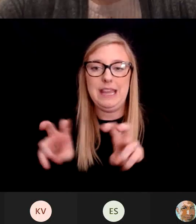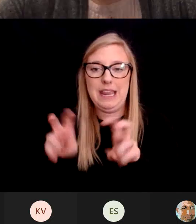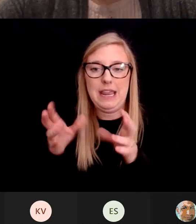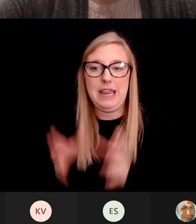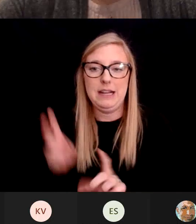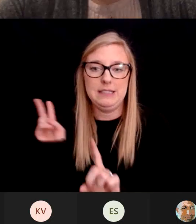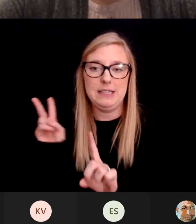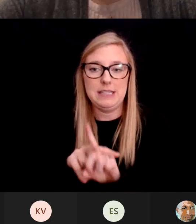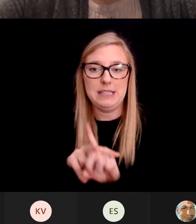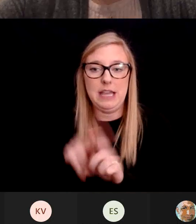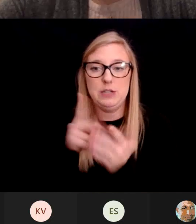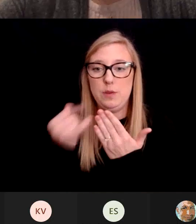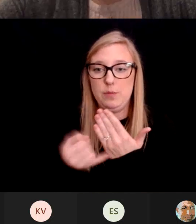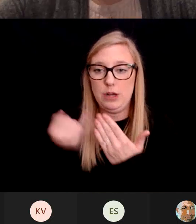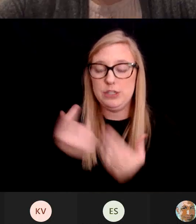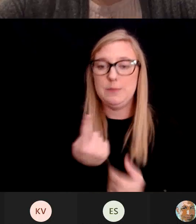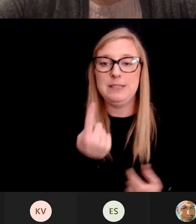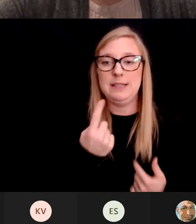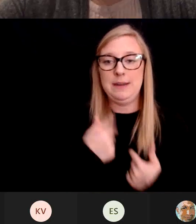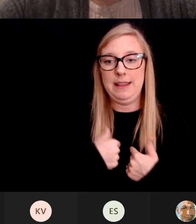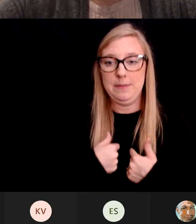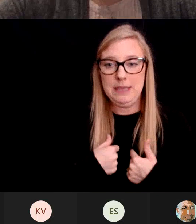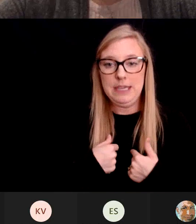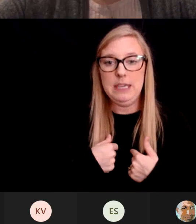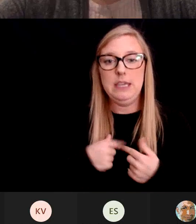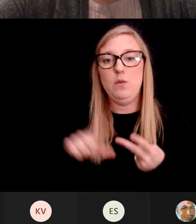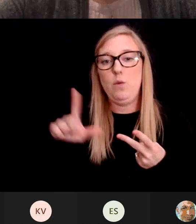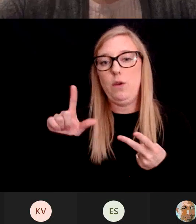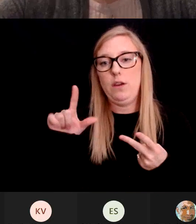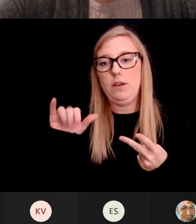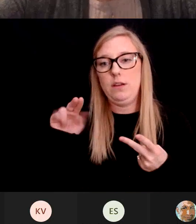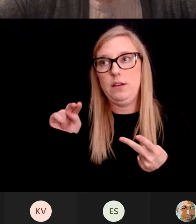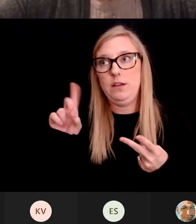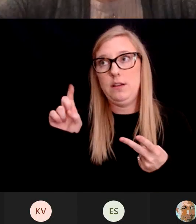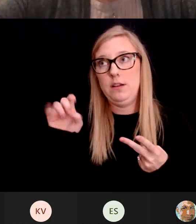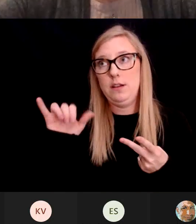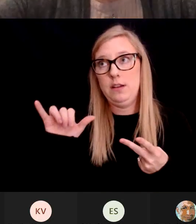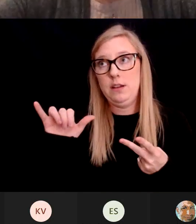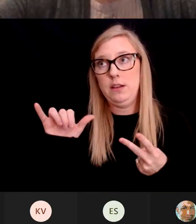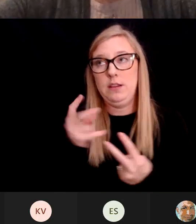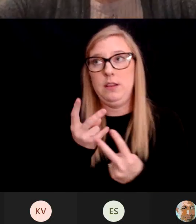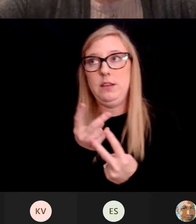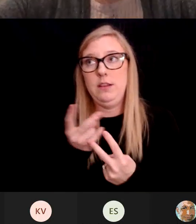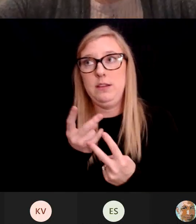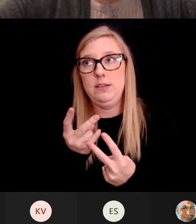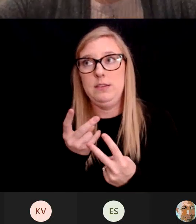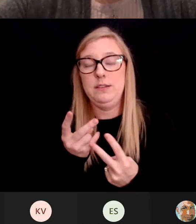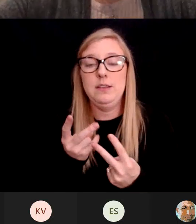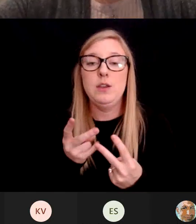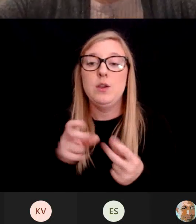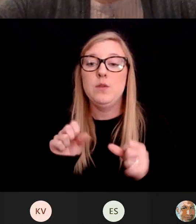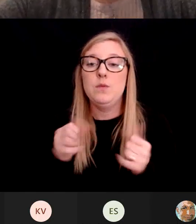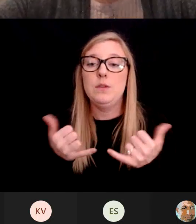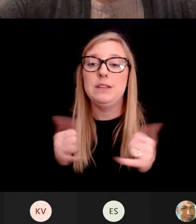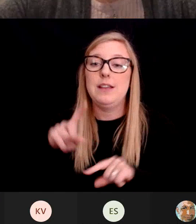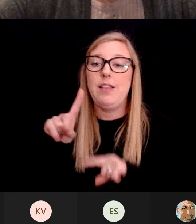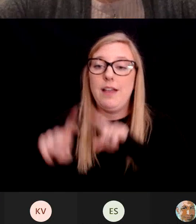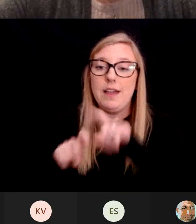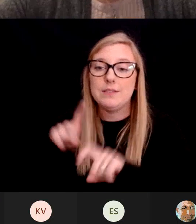like Lindsay or myself, which is the majority of our projects, that we're still asking those questions and accounting for